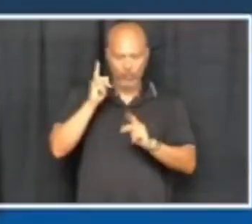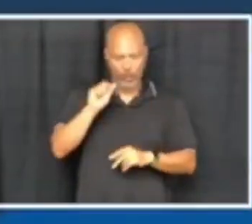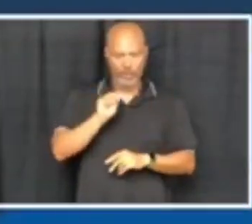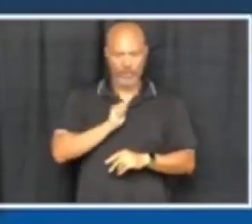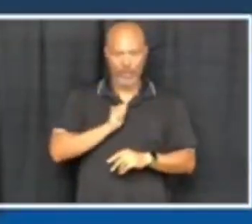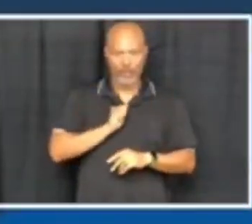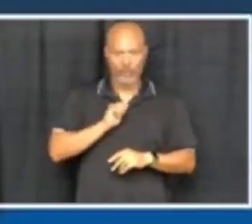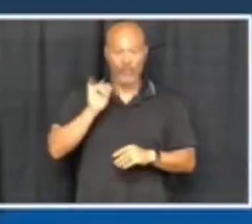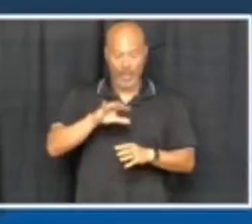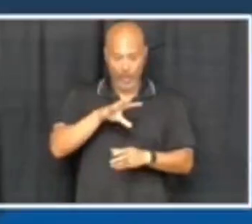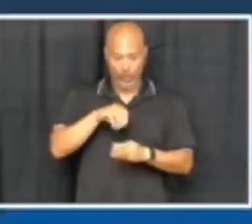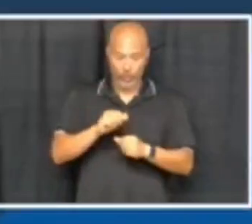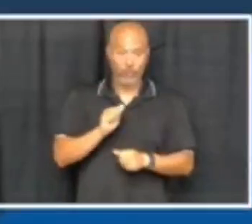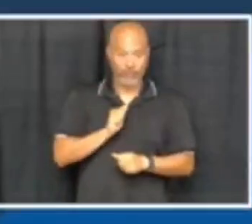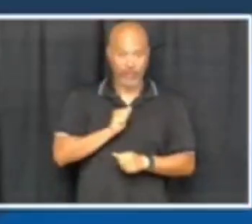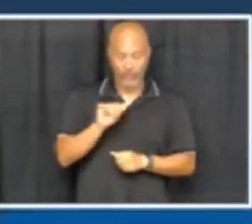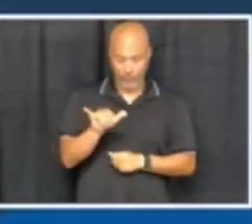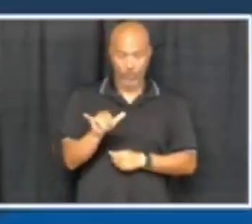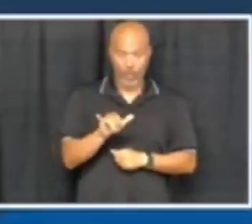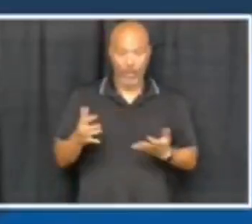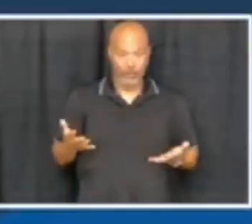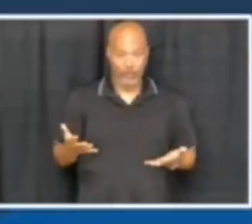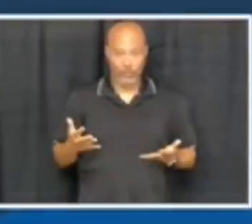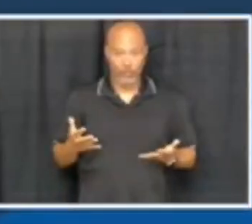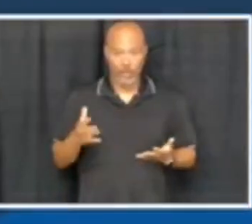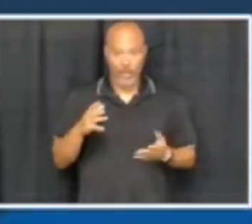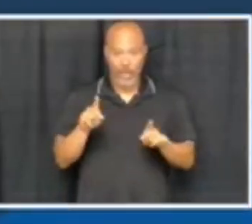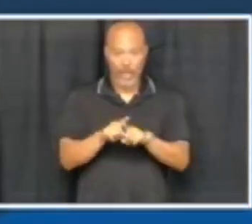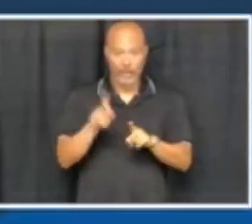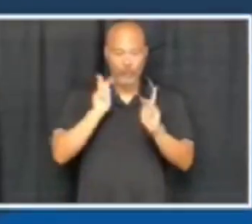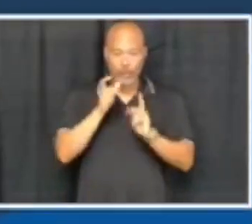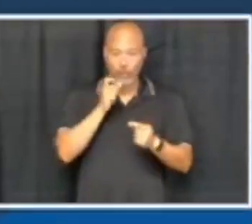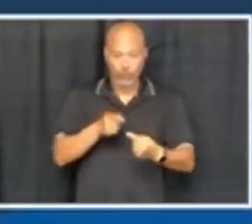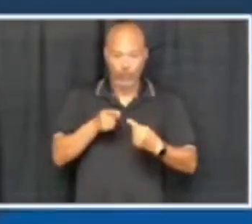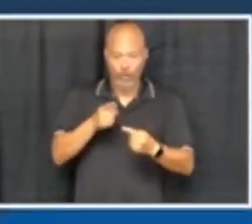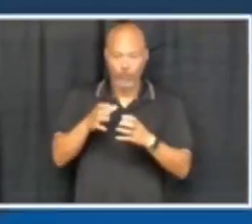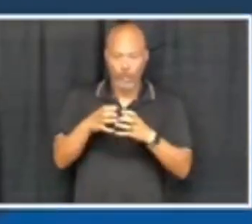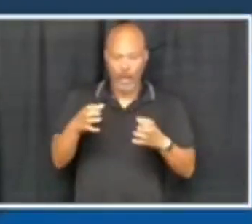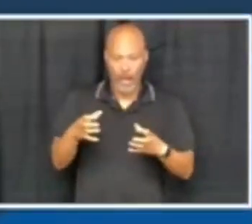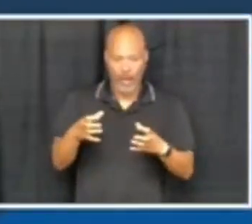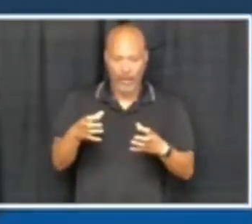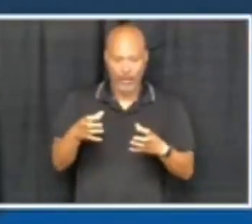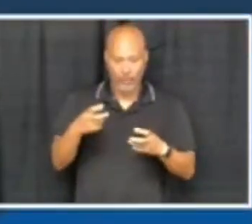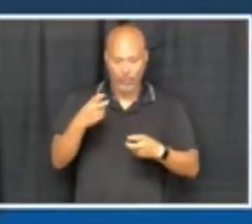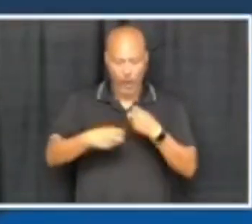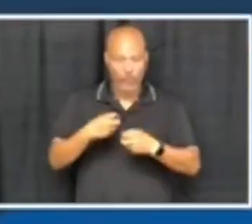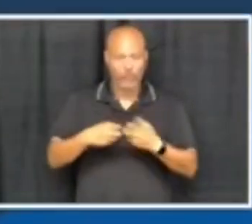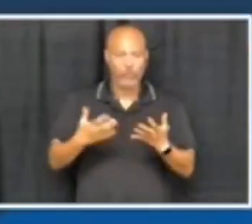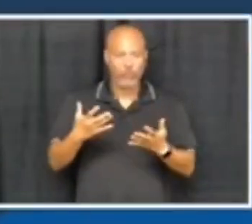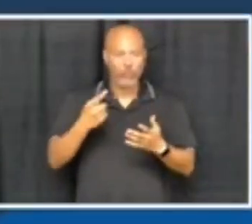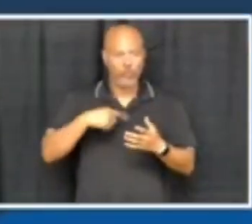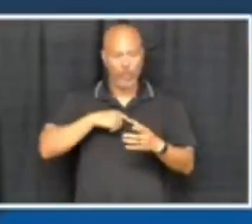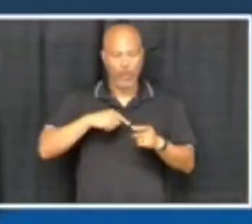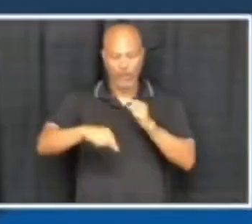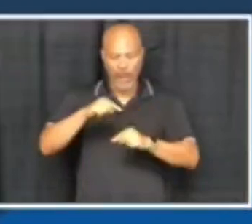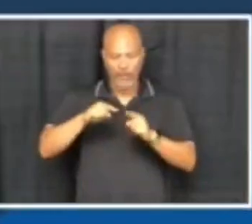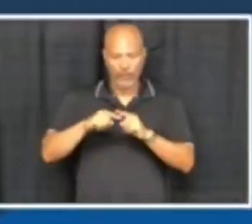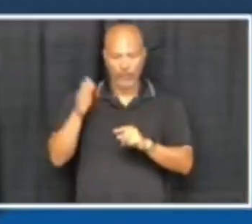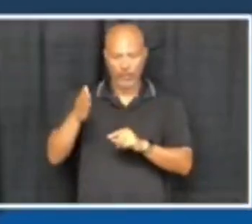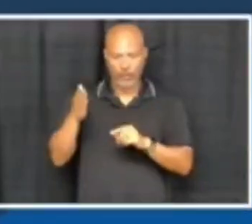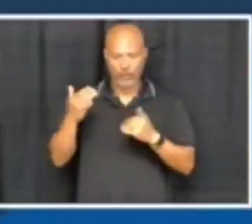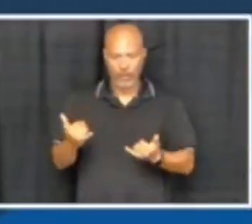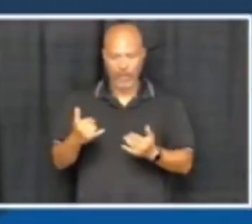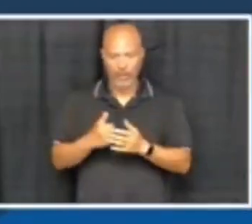and that includes myself as well, as a person who struggles with a lot of stuff. But we're going to go back to the presentation